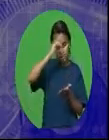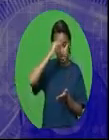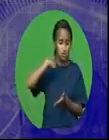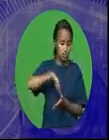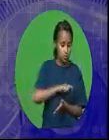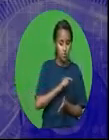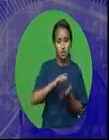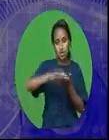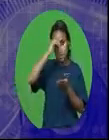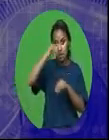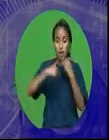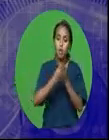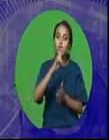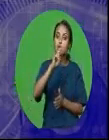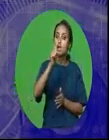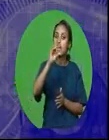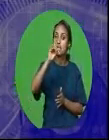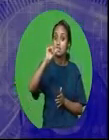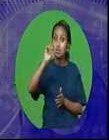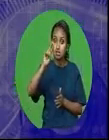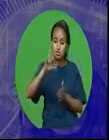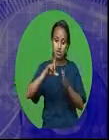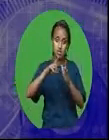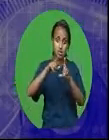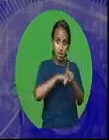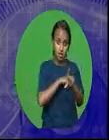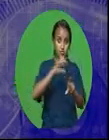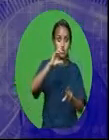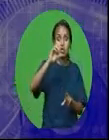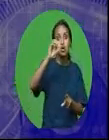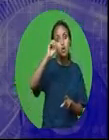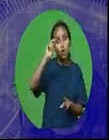learn about the radial line development of cone. Until then,